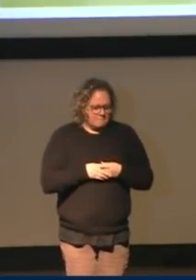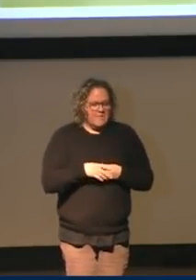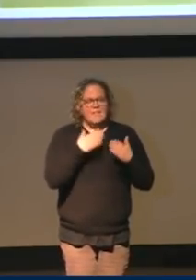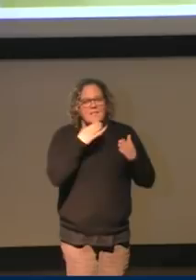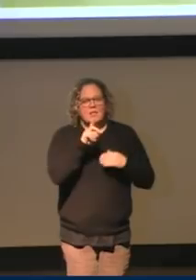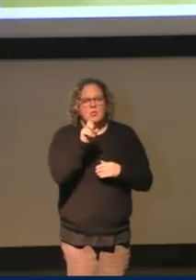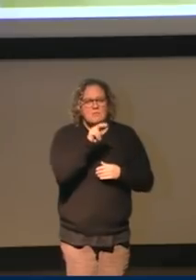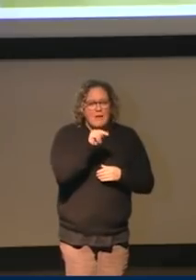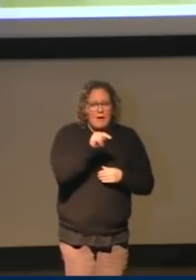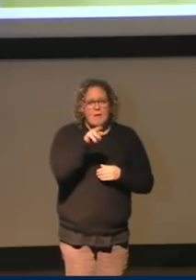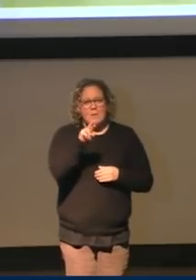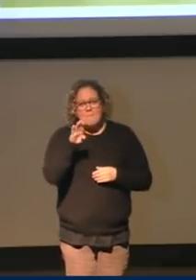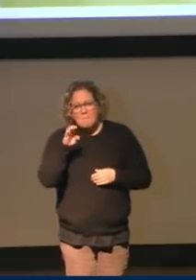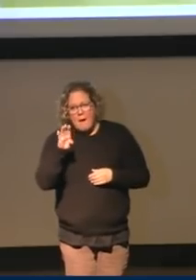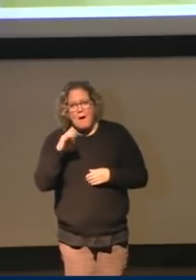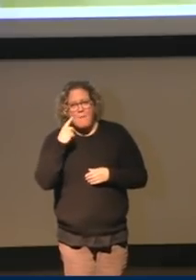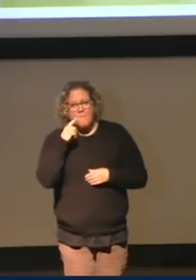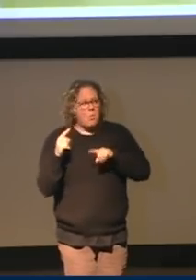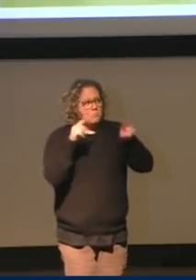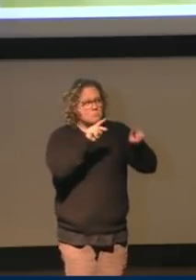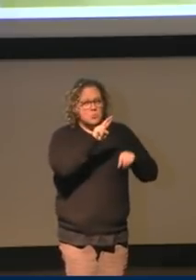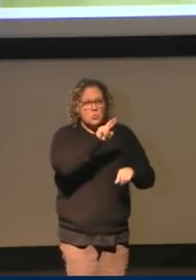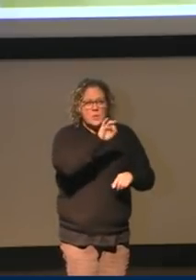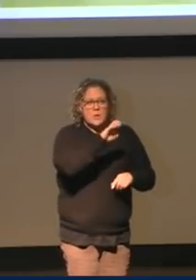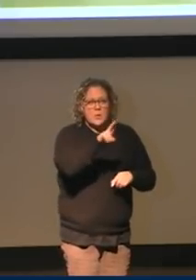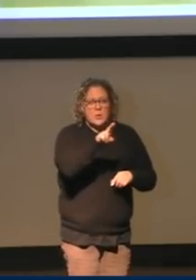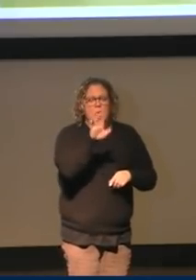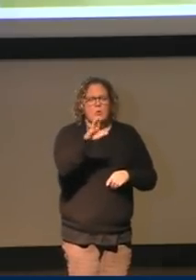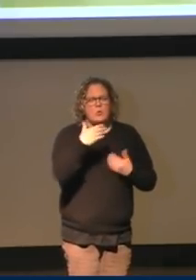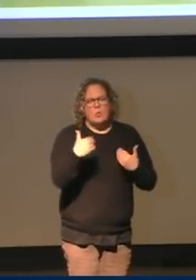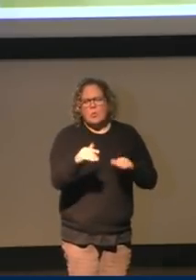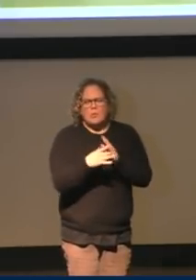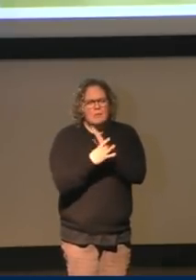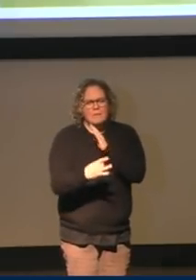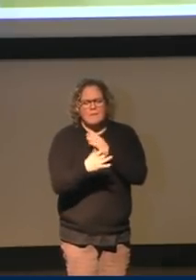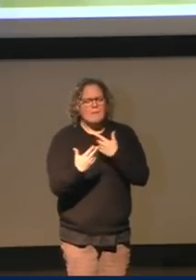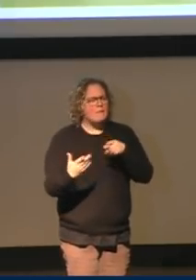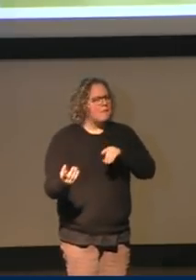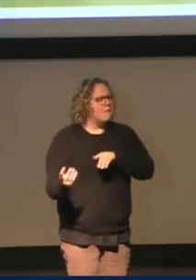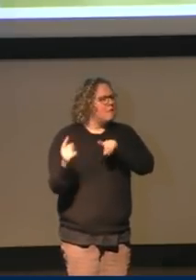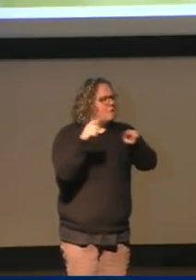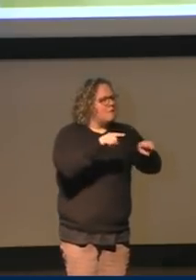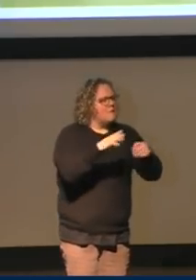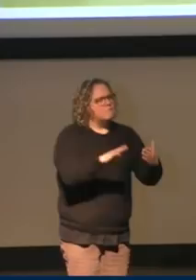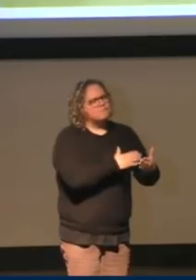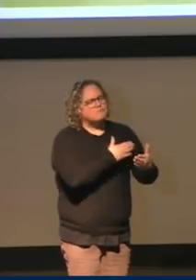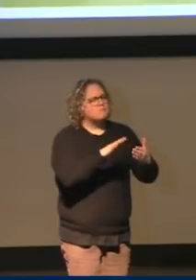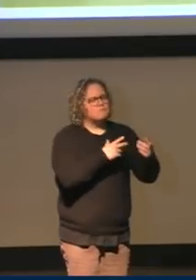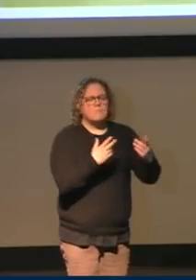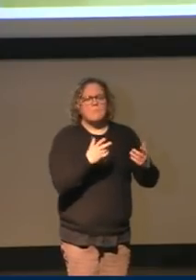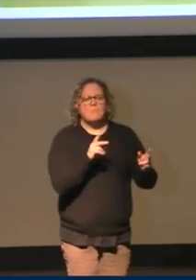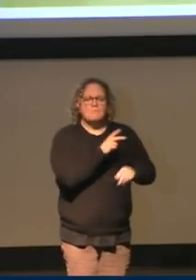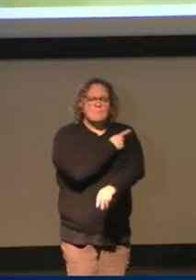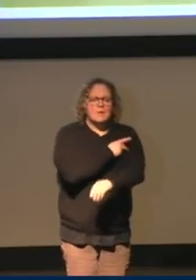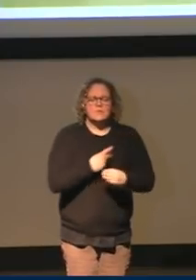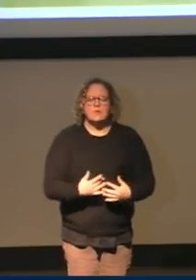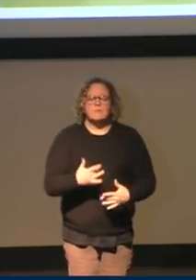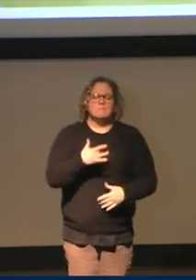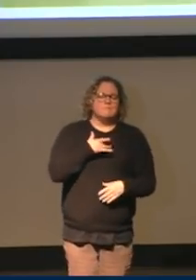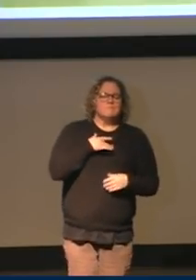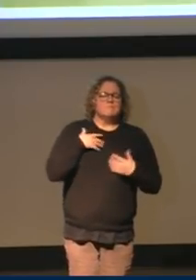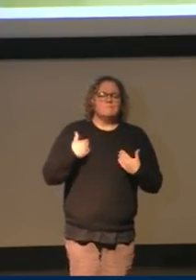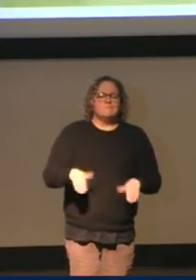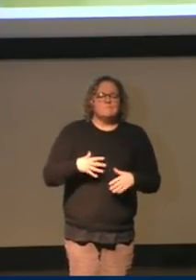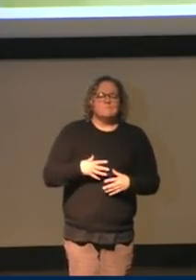visiting the RICU today. Your positive spirits and the gift of music lifted many souls today. Hearing the soft, gentle music play